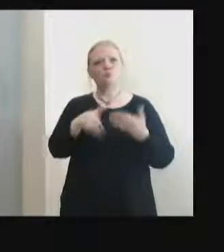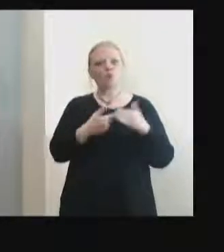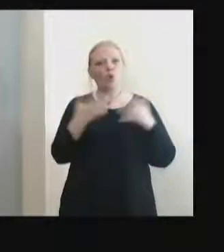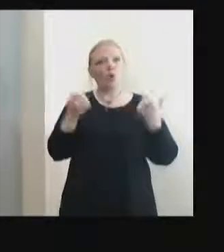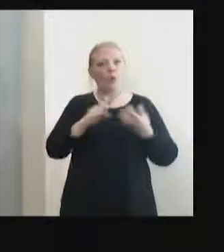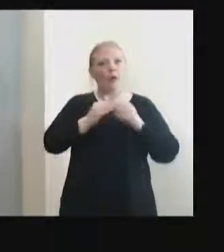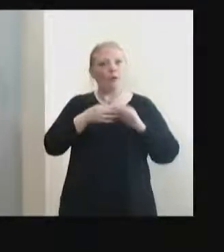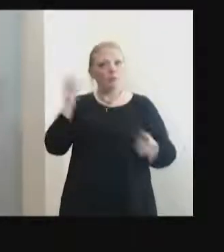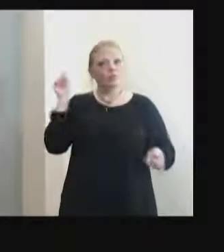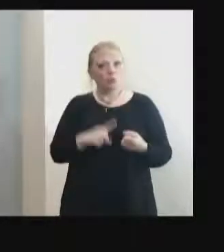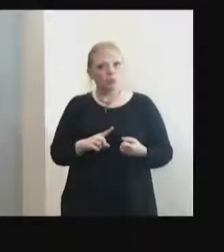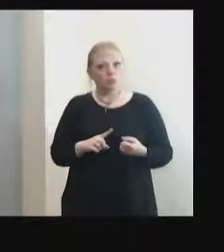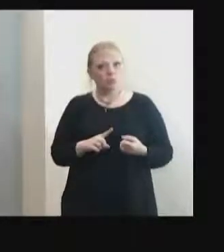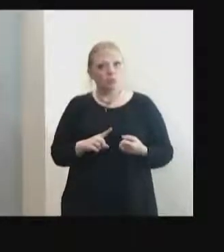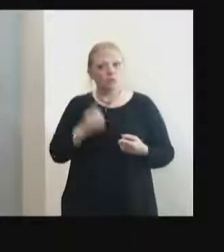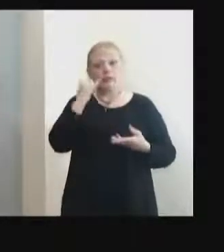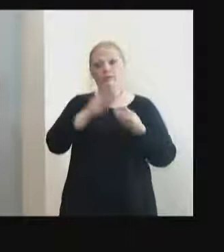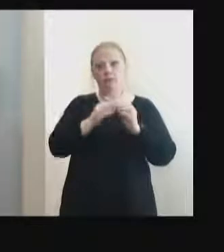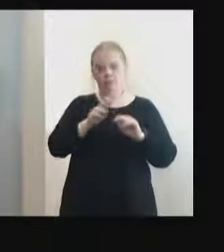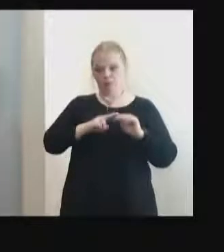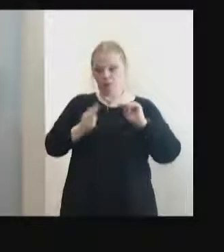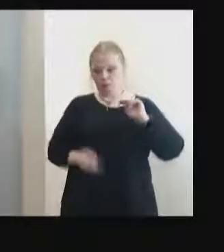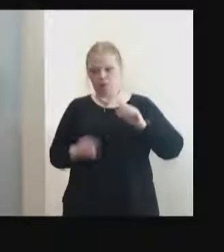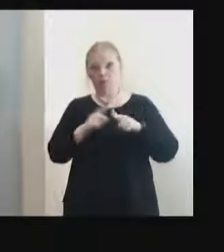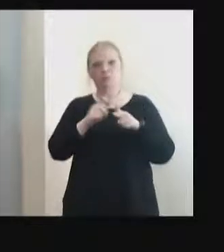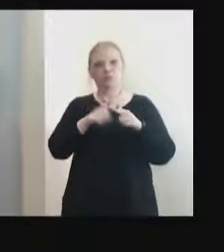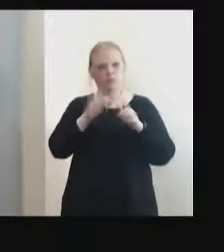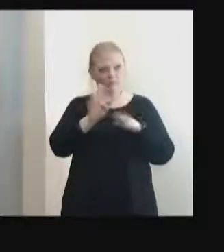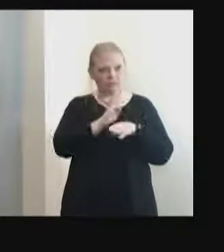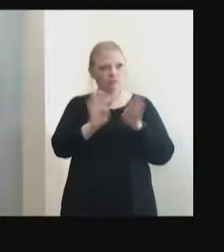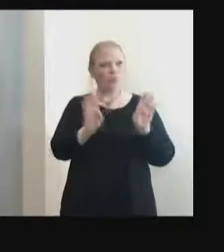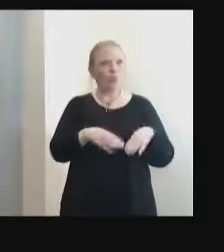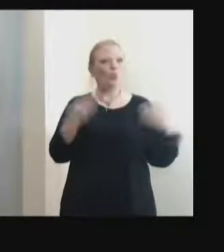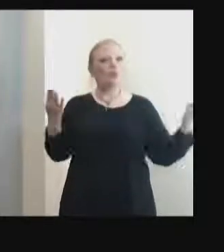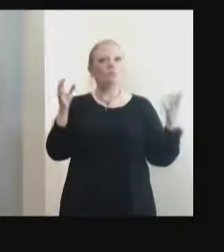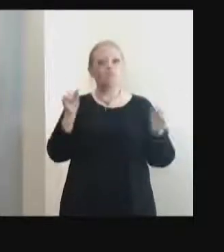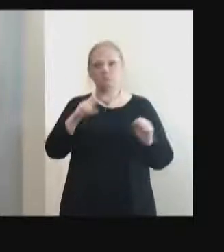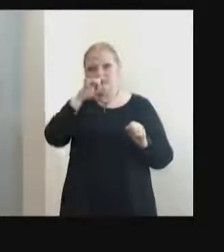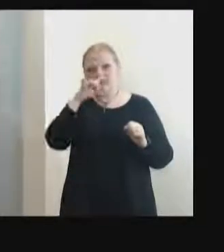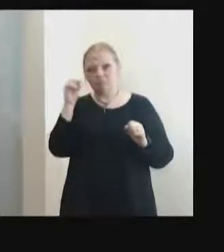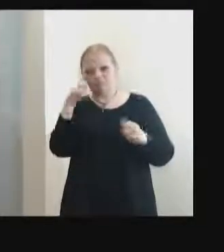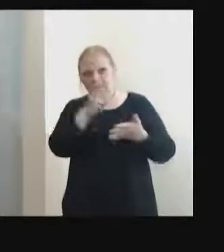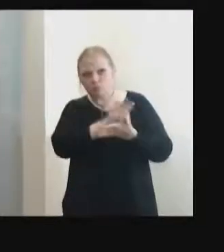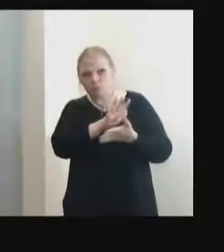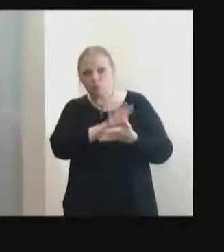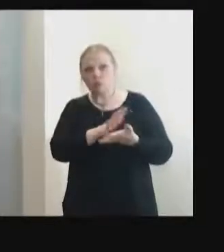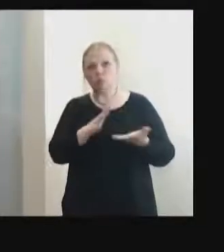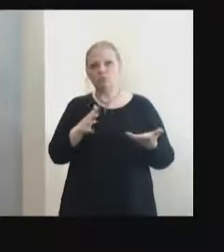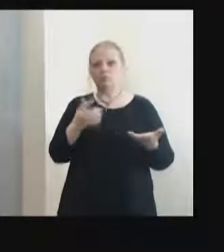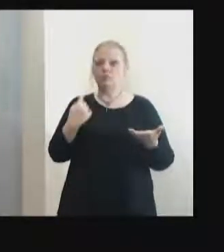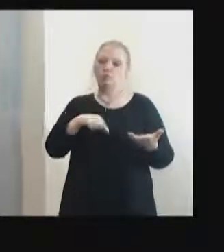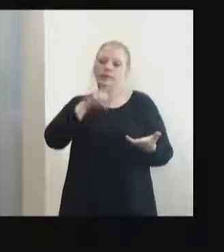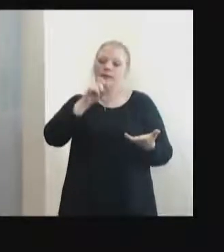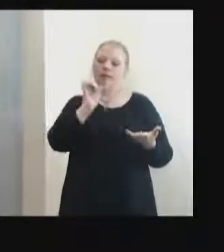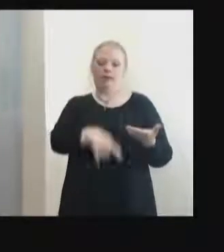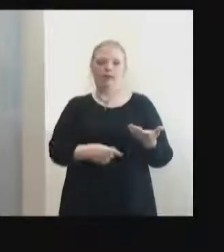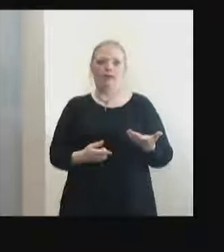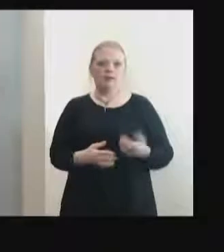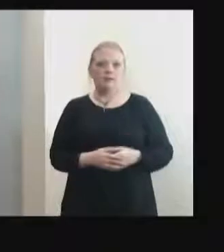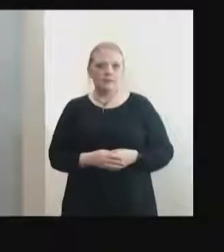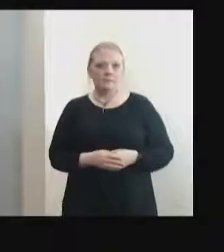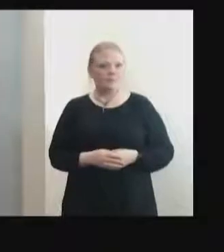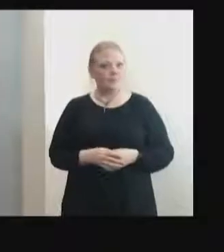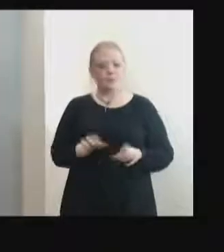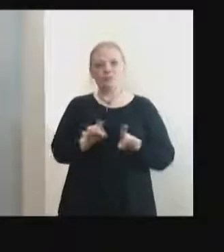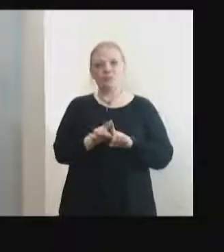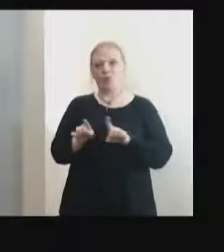numbers down. If we bring our numbers down, we'll be able to open up businesses, we'll be able to get kids back in school. That's where we need to go. Also,